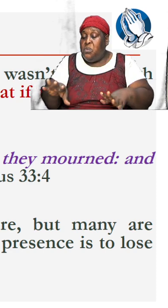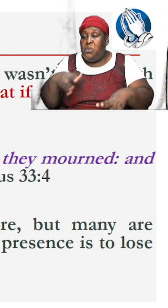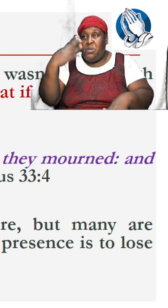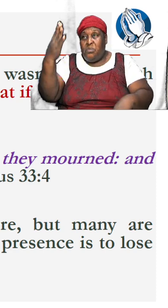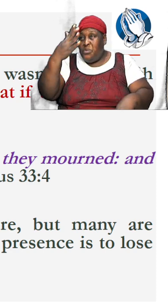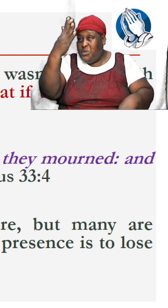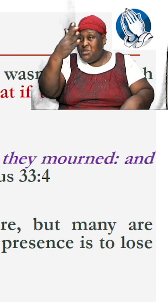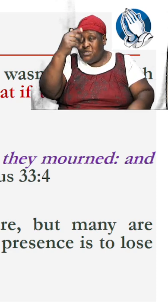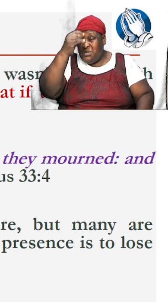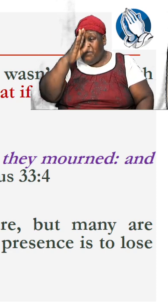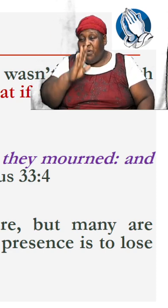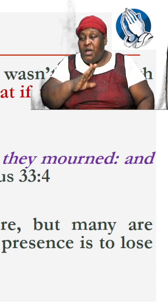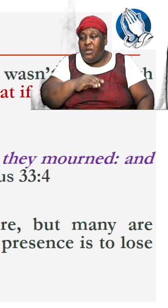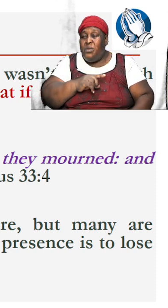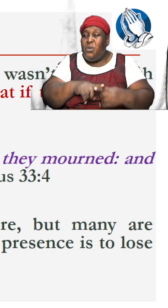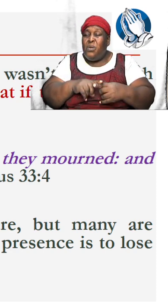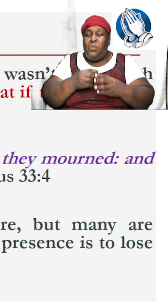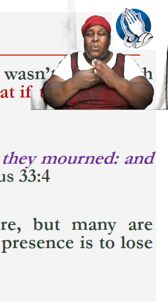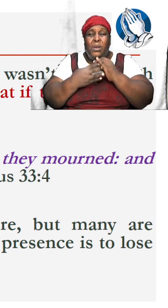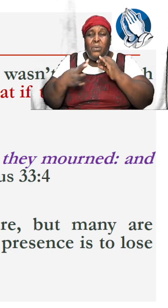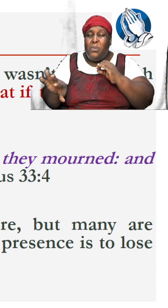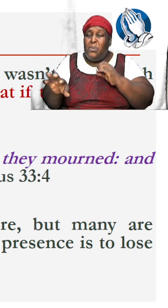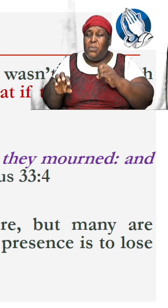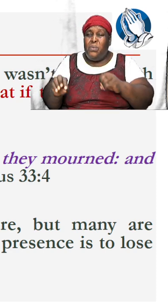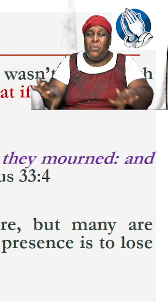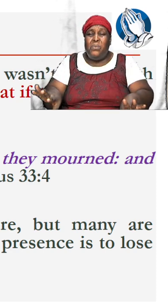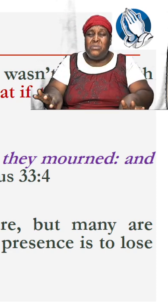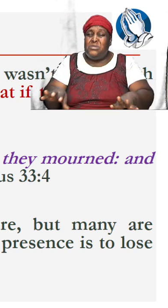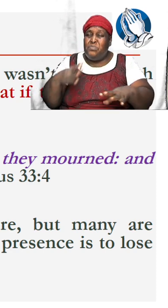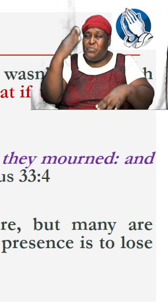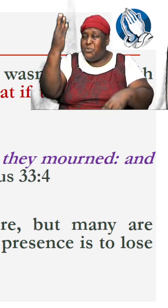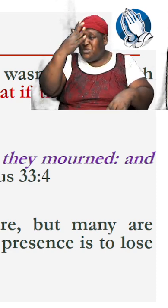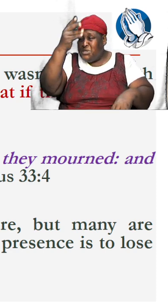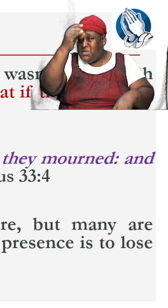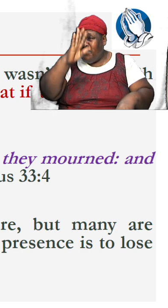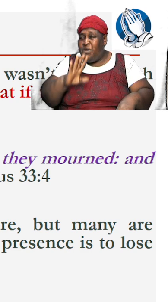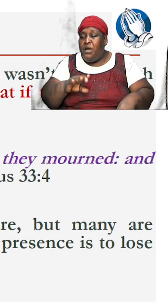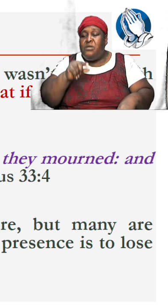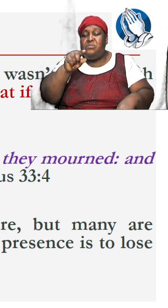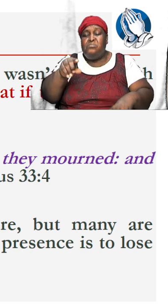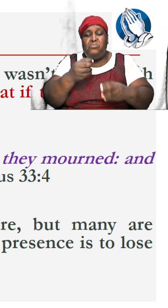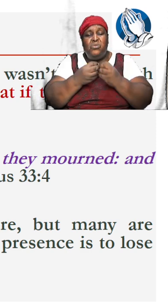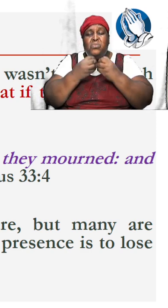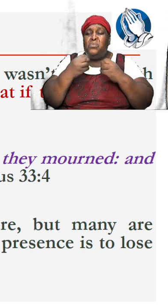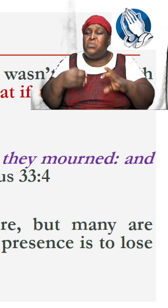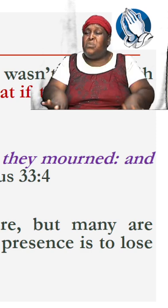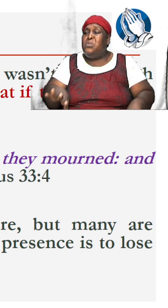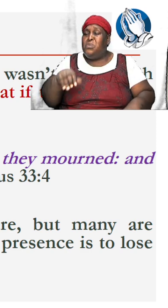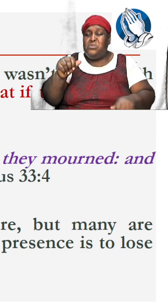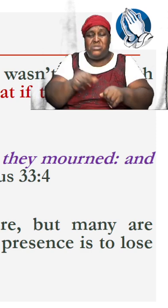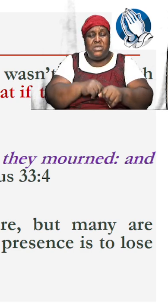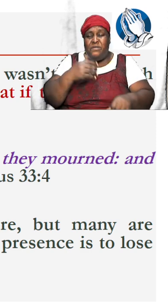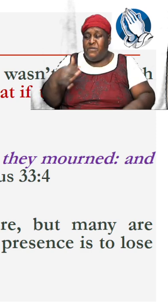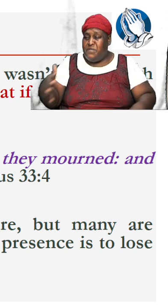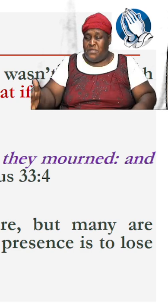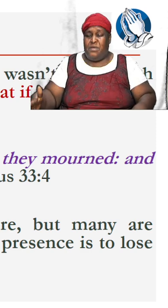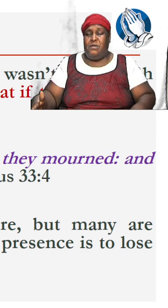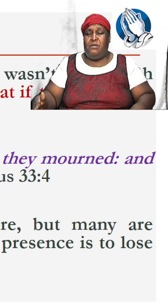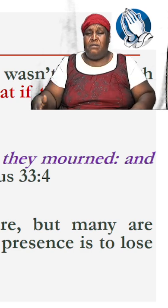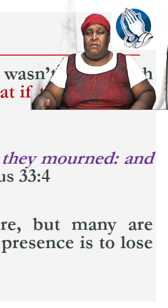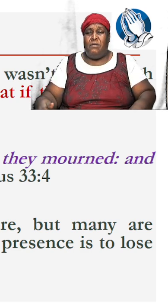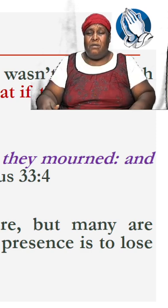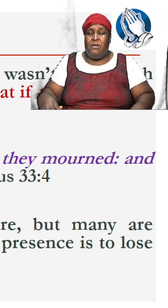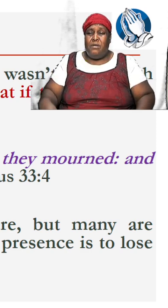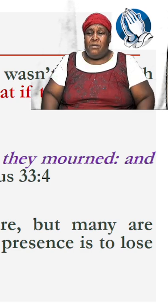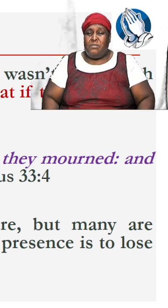Because when you lose his presence, you lose everything. And they realize this. The Bible says